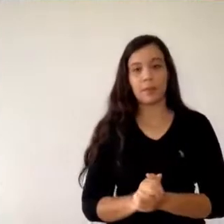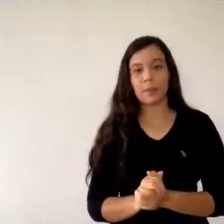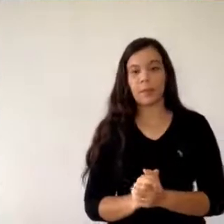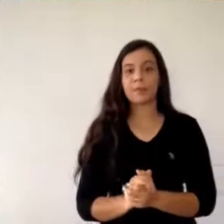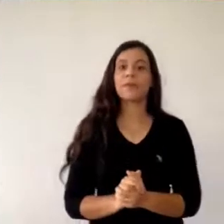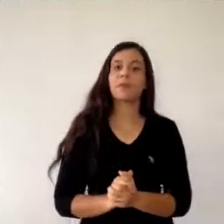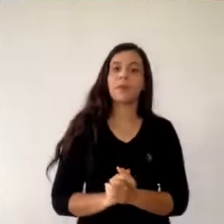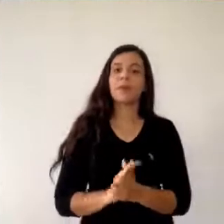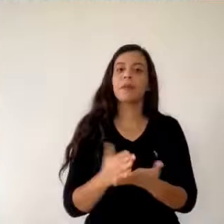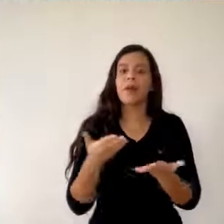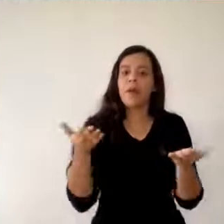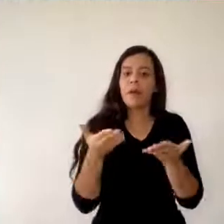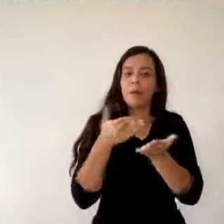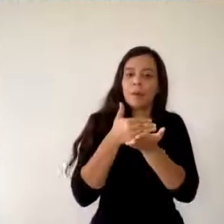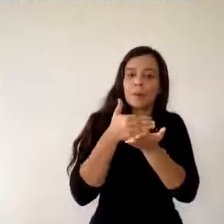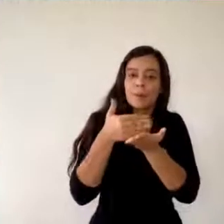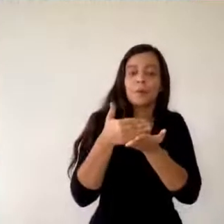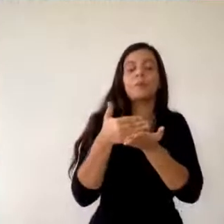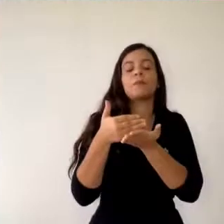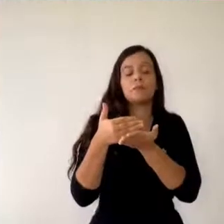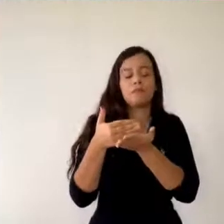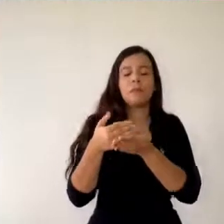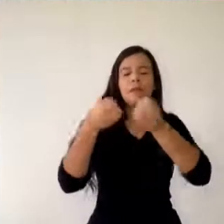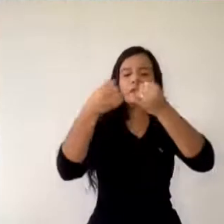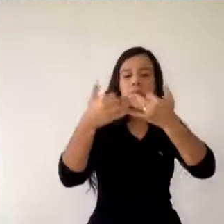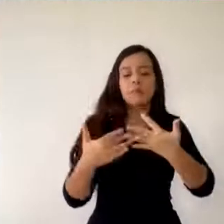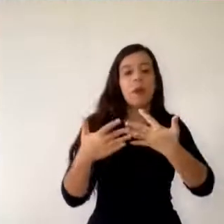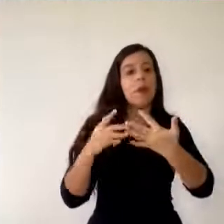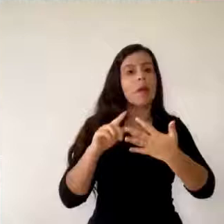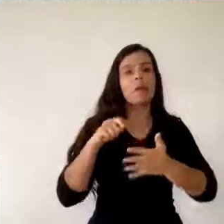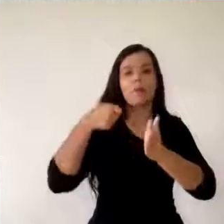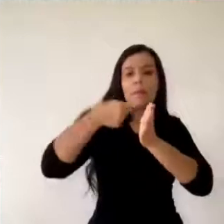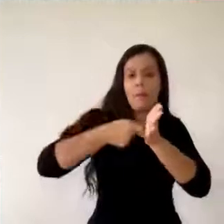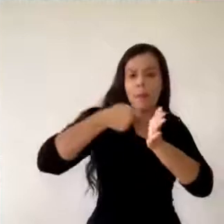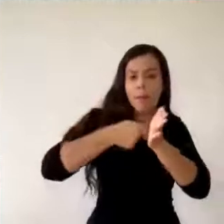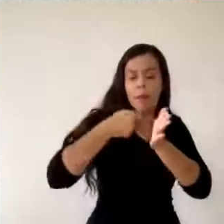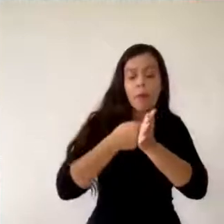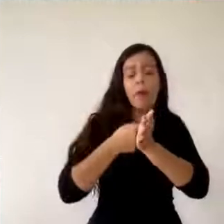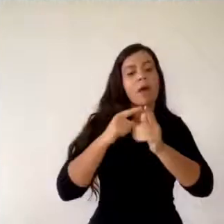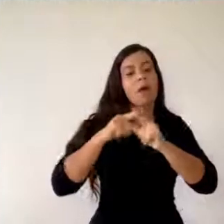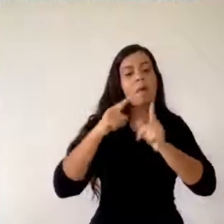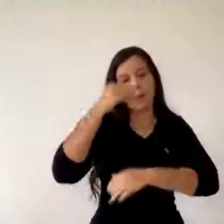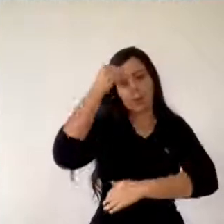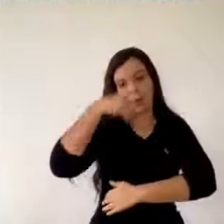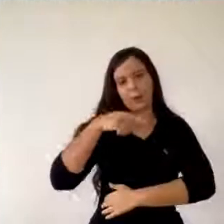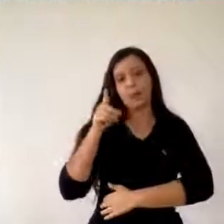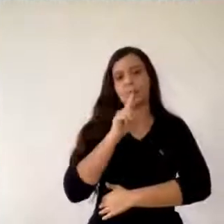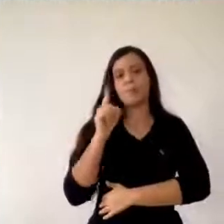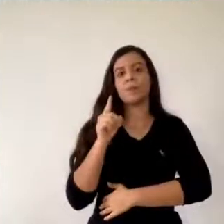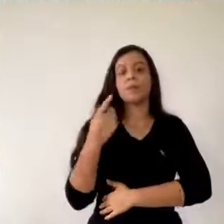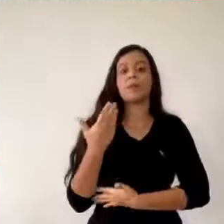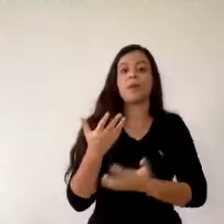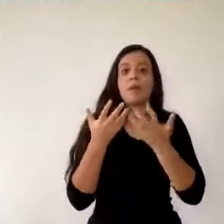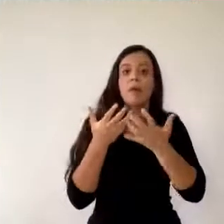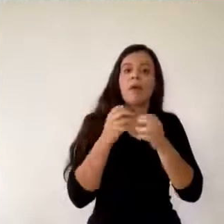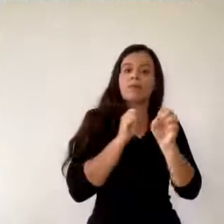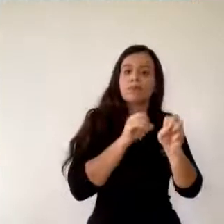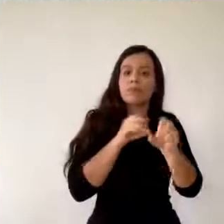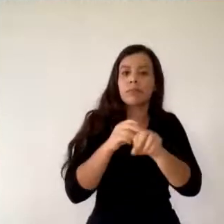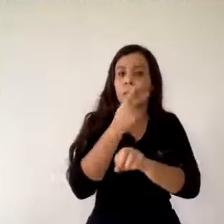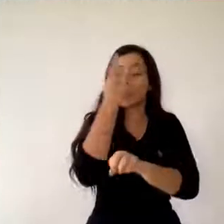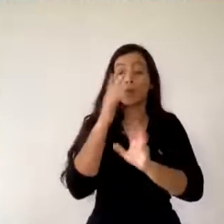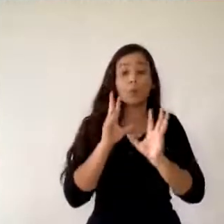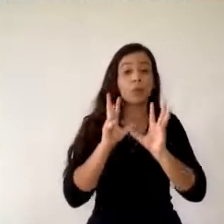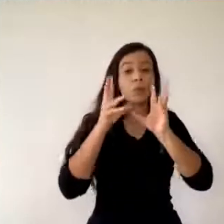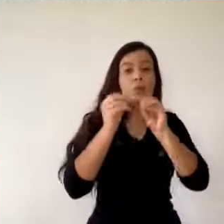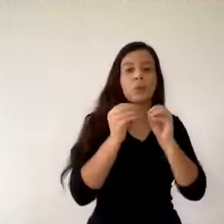conversation in the expectation that we'll continue to have the conversation in the spaces where people are watching